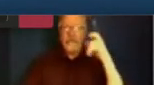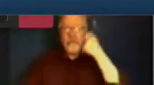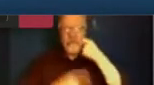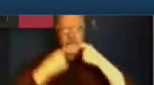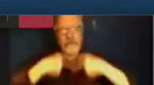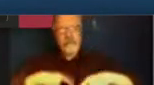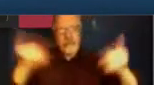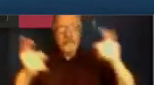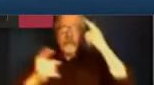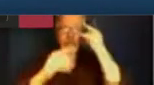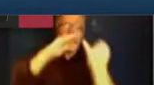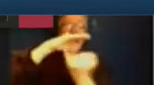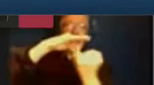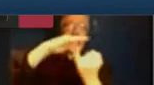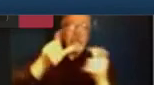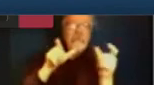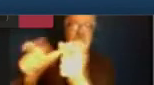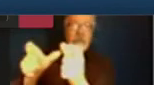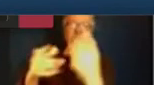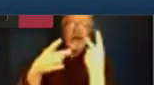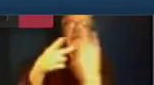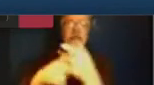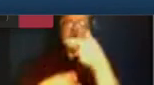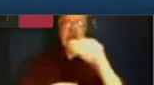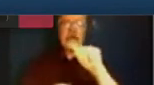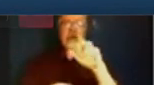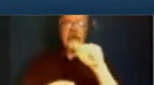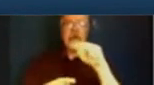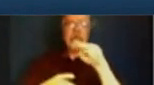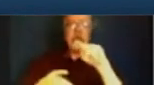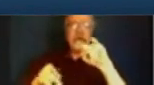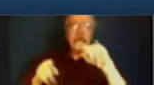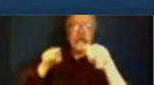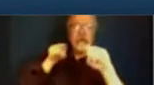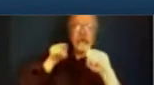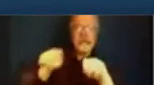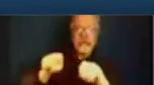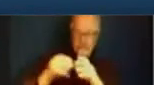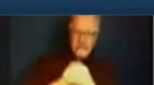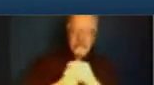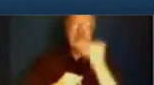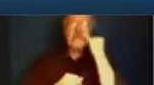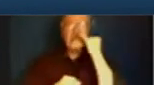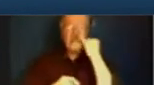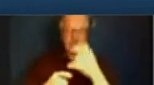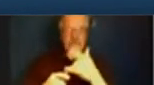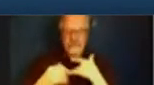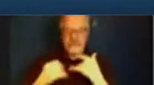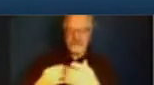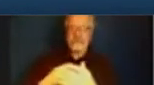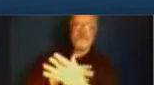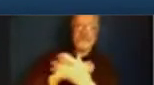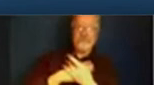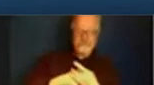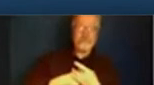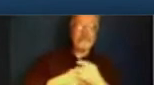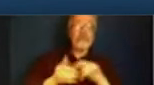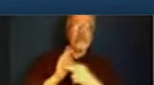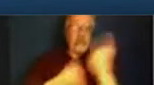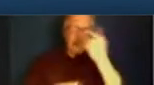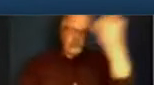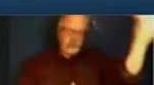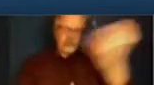So if you're exposed or potentially exposed, meaning you get a notification, the guidance